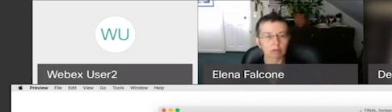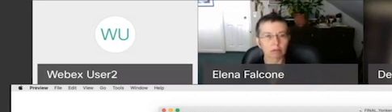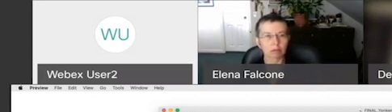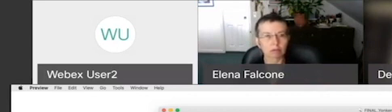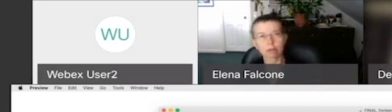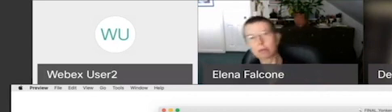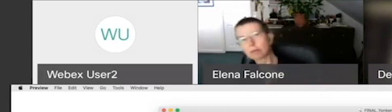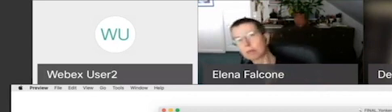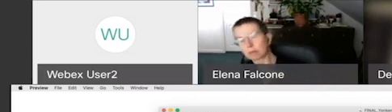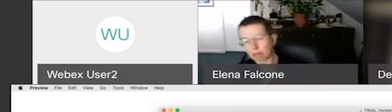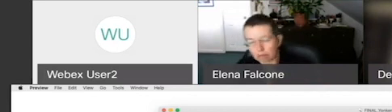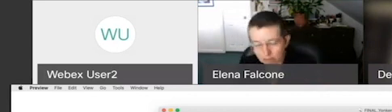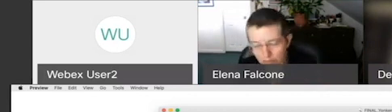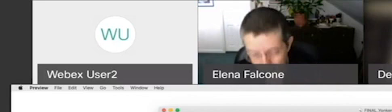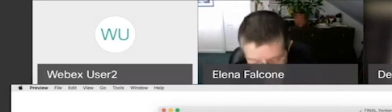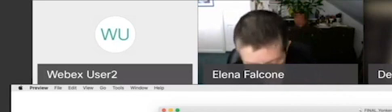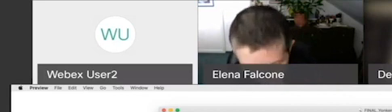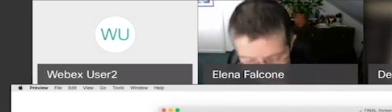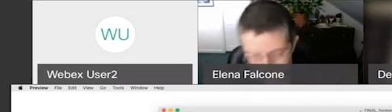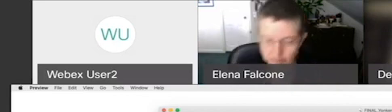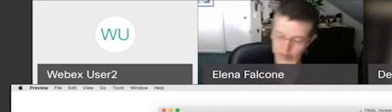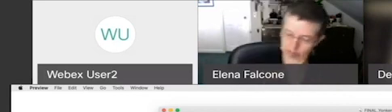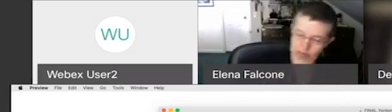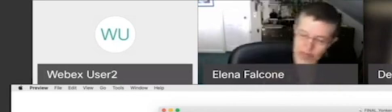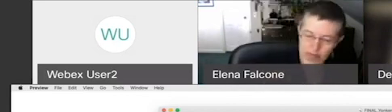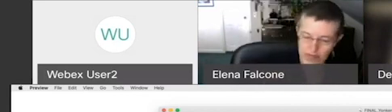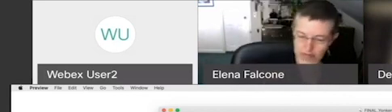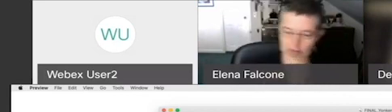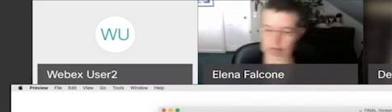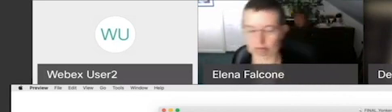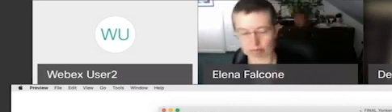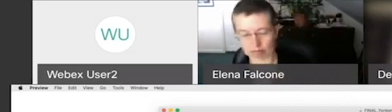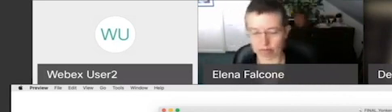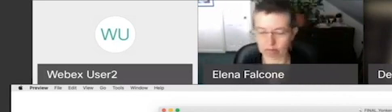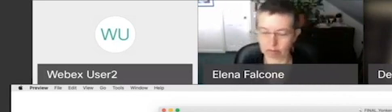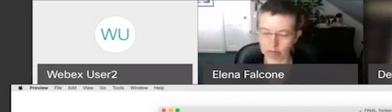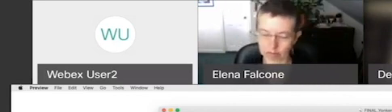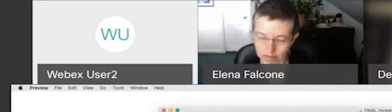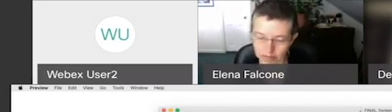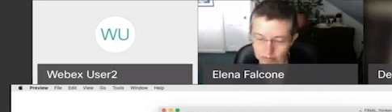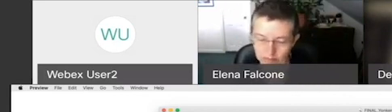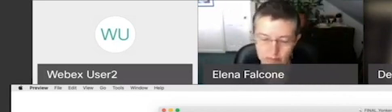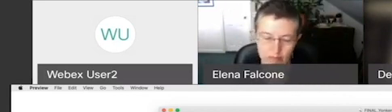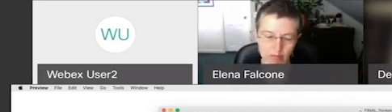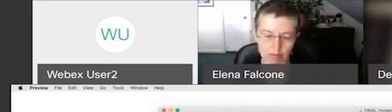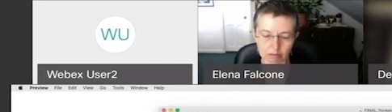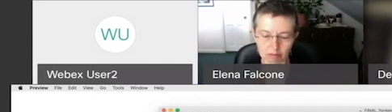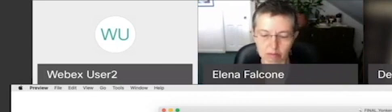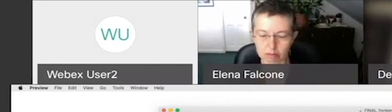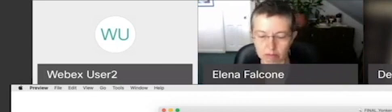your wishes are, then the doctors will do mechanical respiration, a ventilator, CPR,